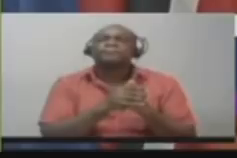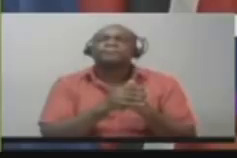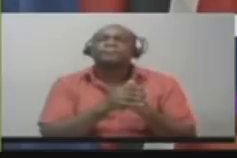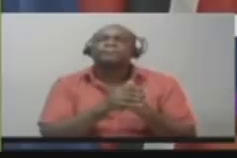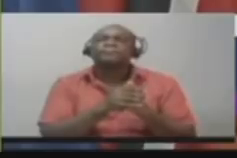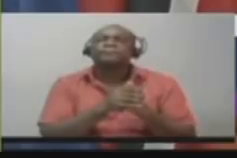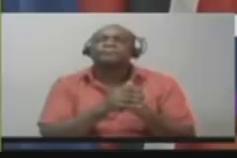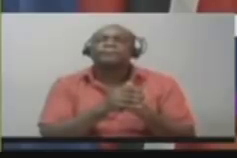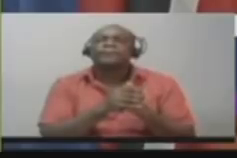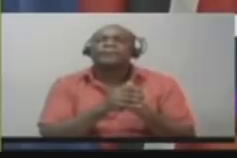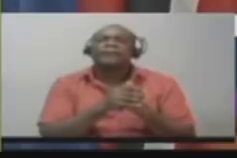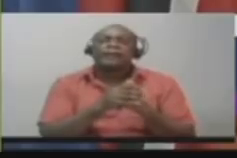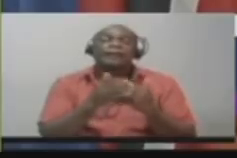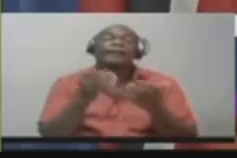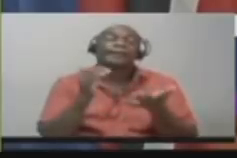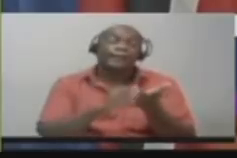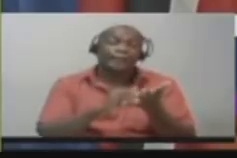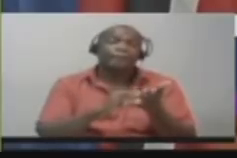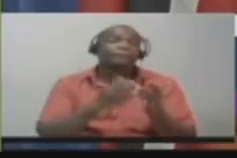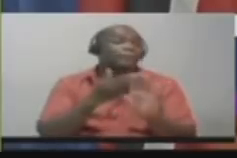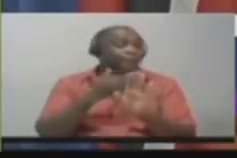spoke at the